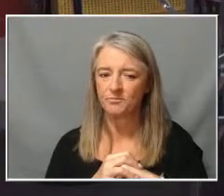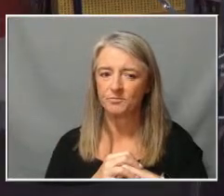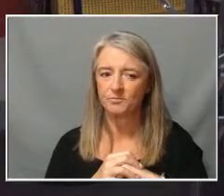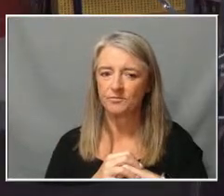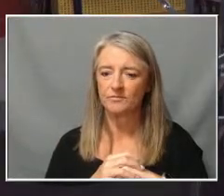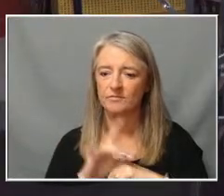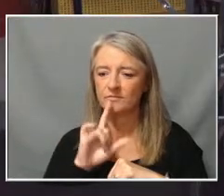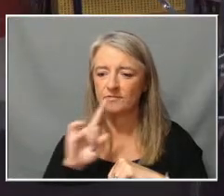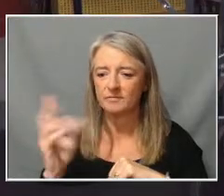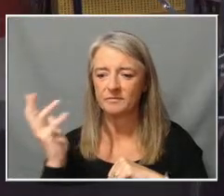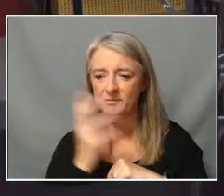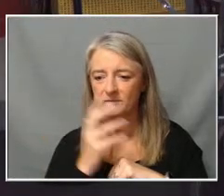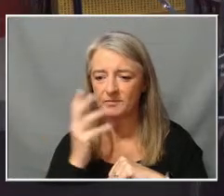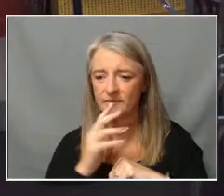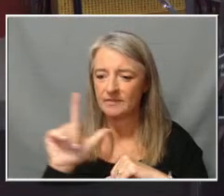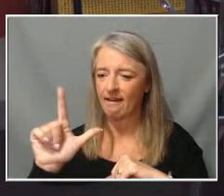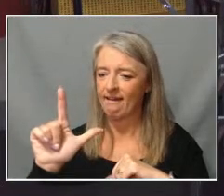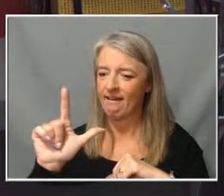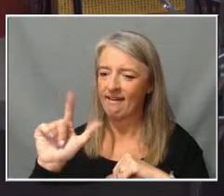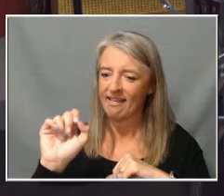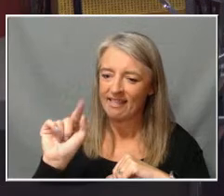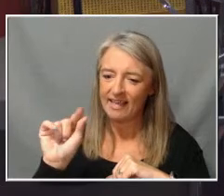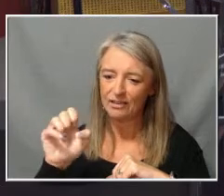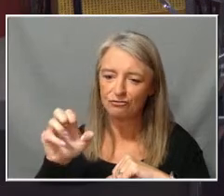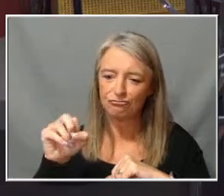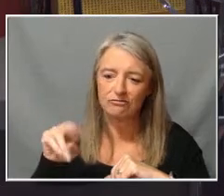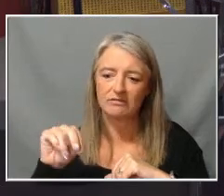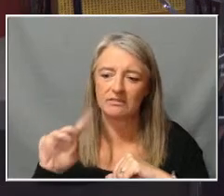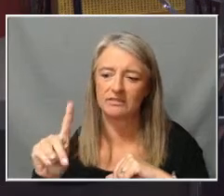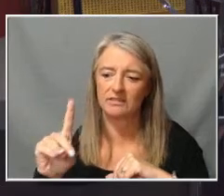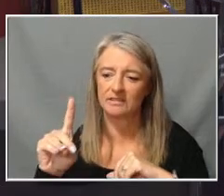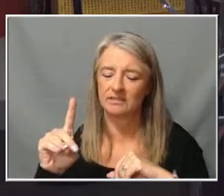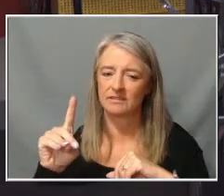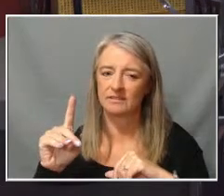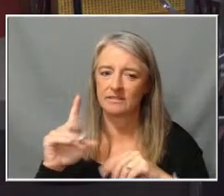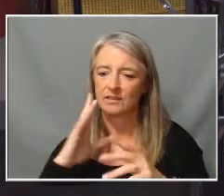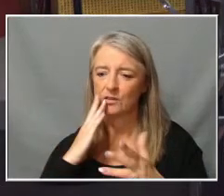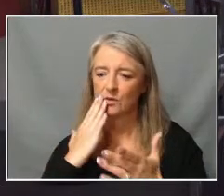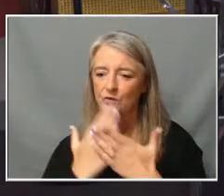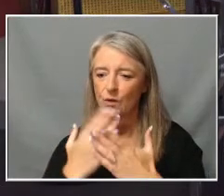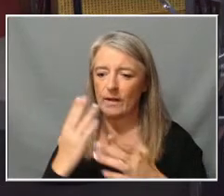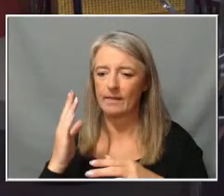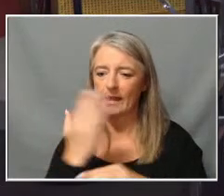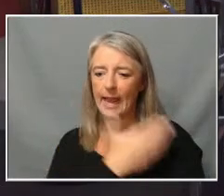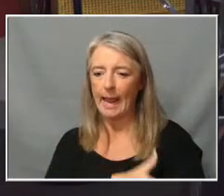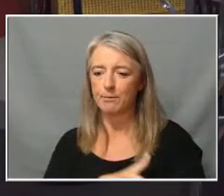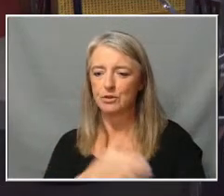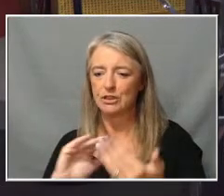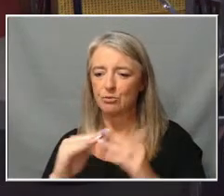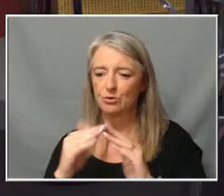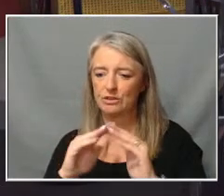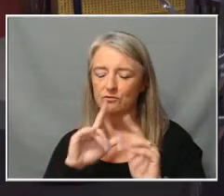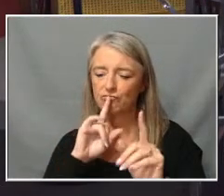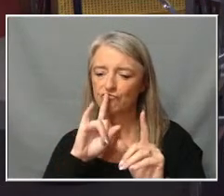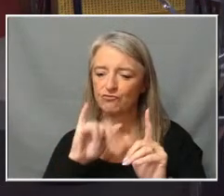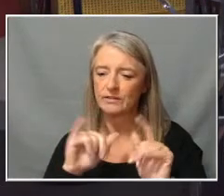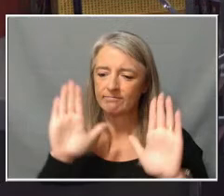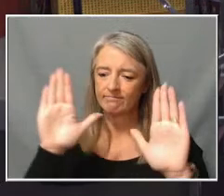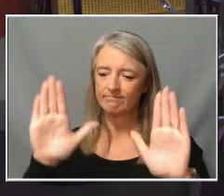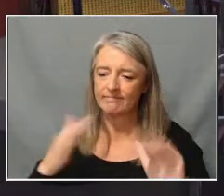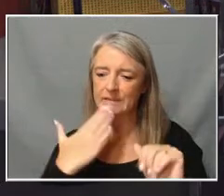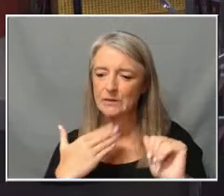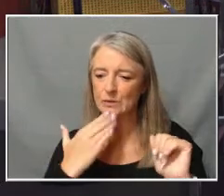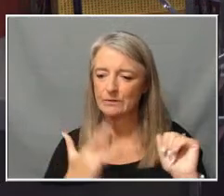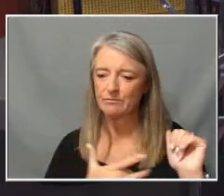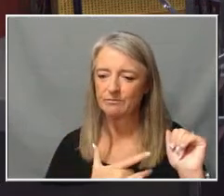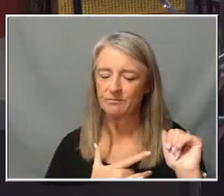Yeah, I mean, Drumming, unbelievable. yes, but for what he's done for the amputee community has just been incredible. Yeah, he's a real sweetheart. So thank you